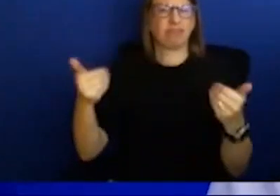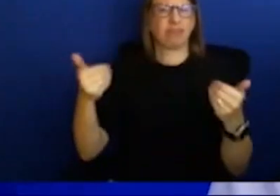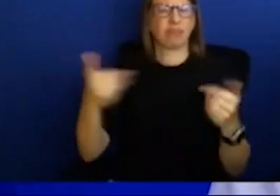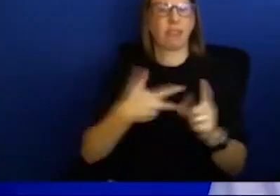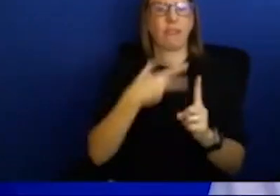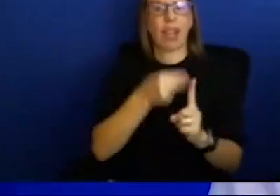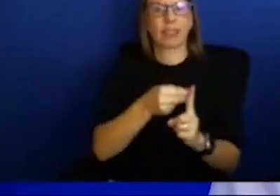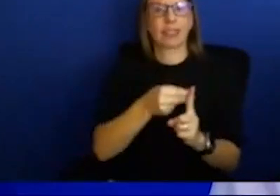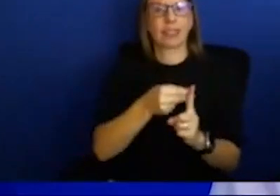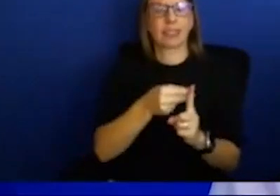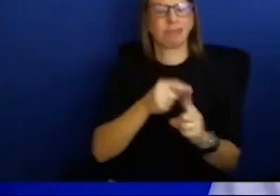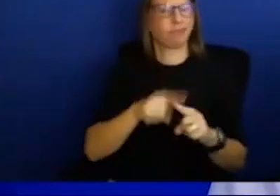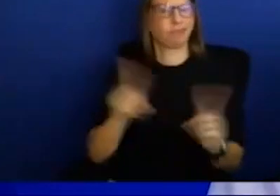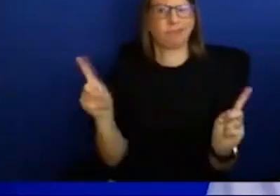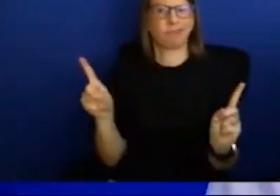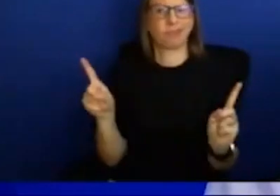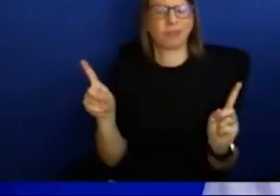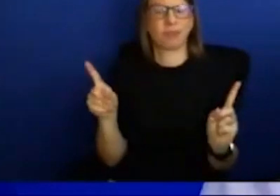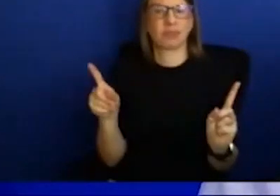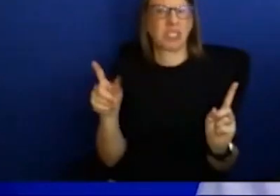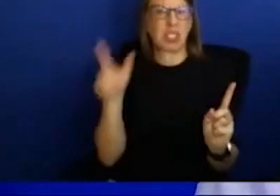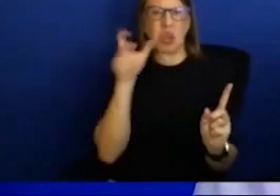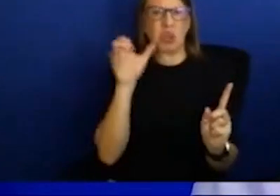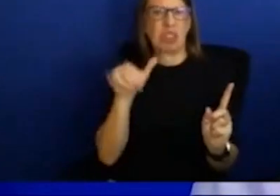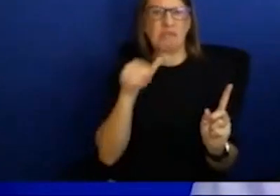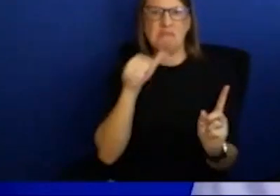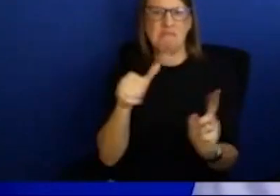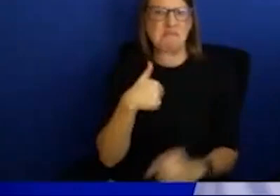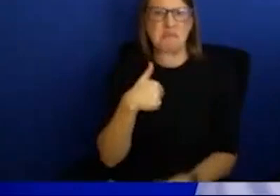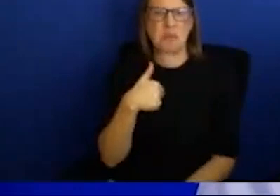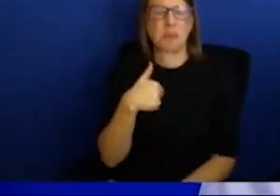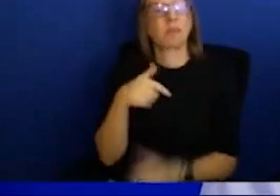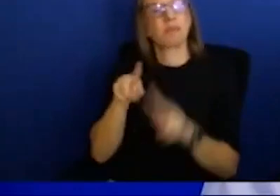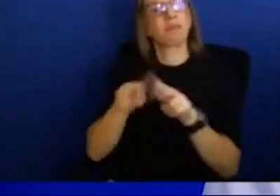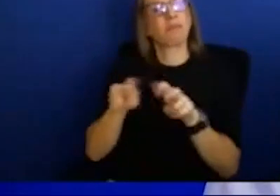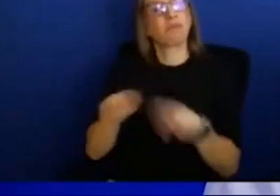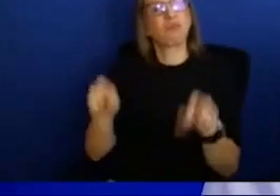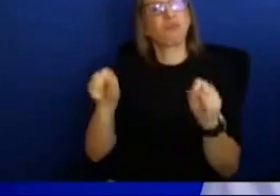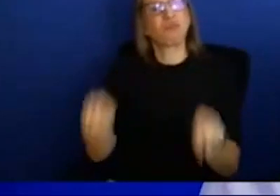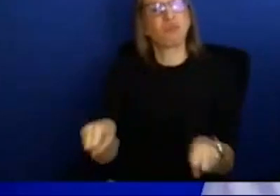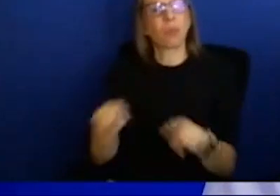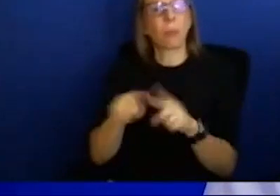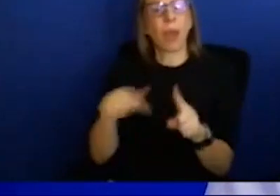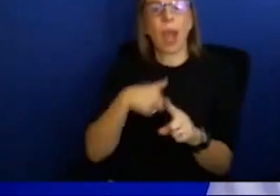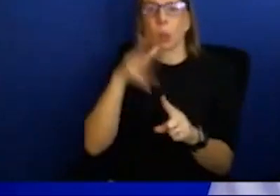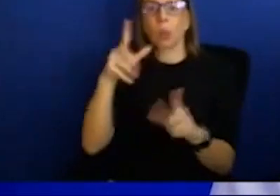I haven't heard that. So, we could certainly look into it, but I would expect